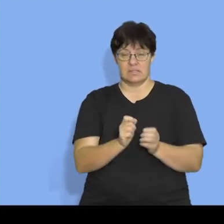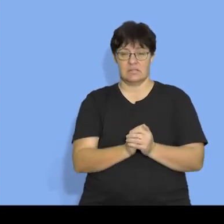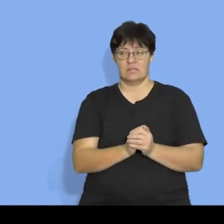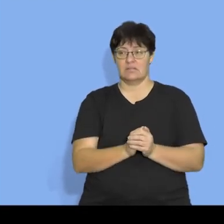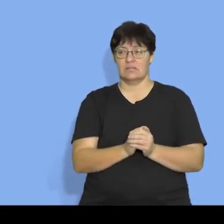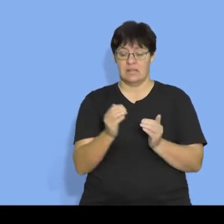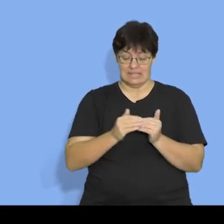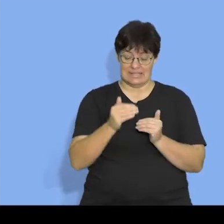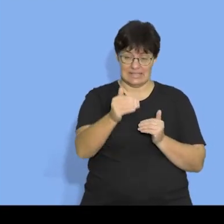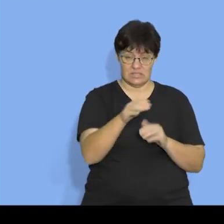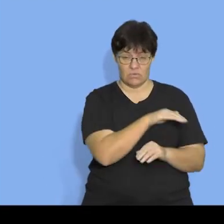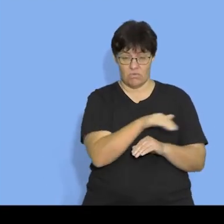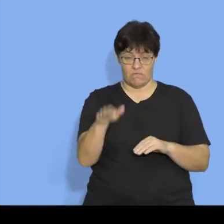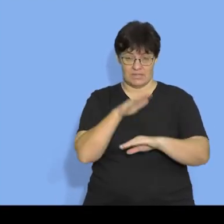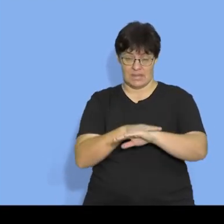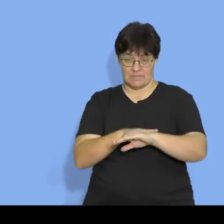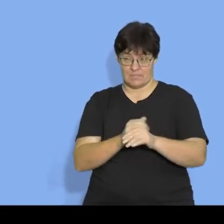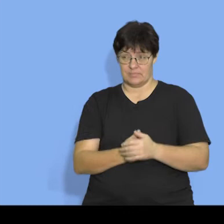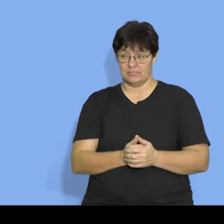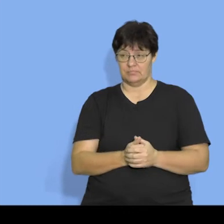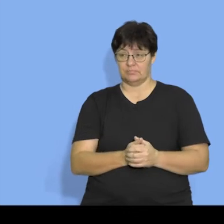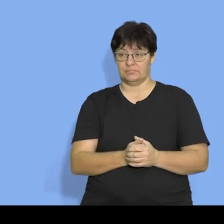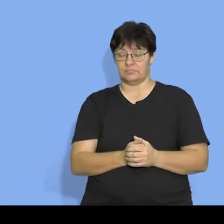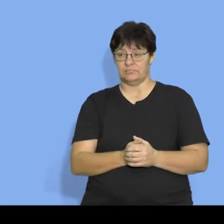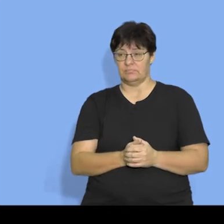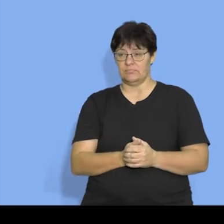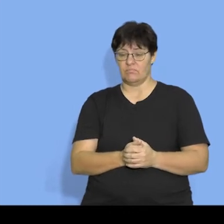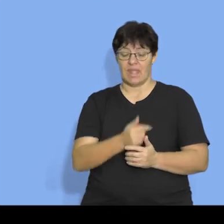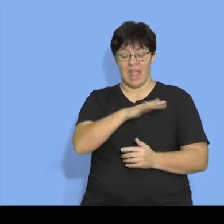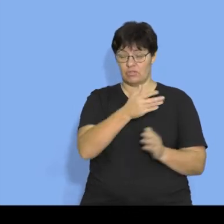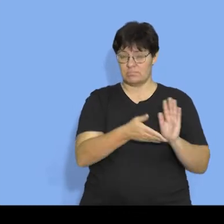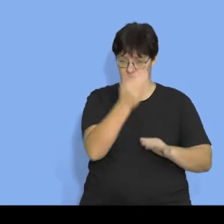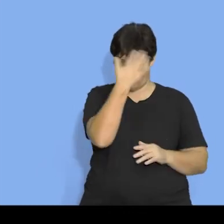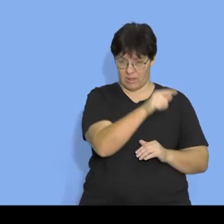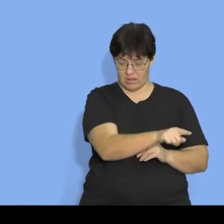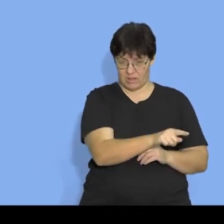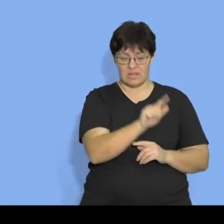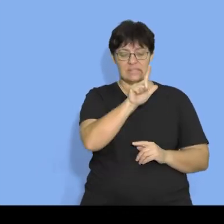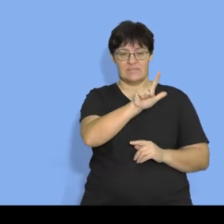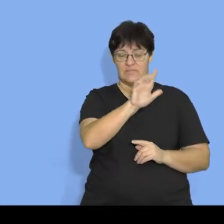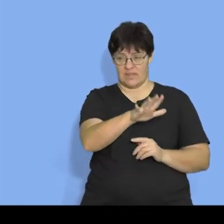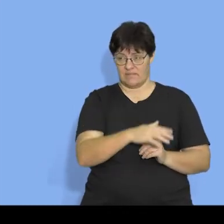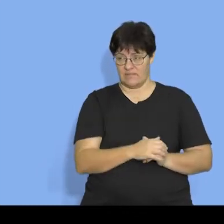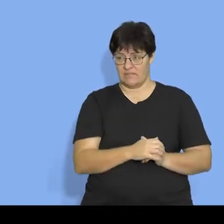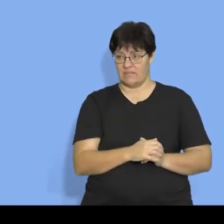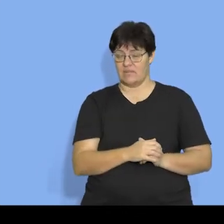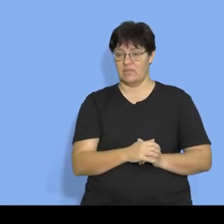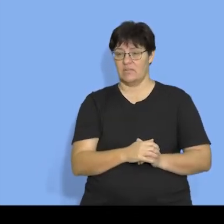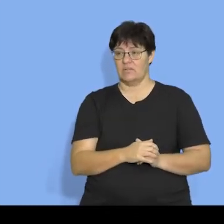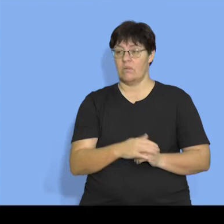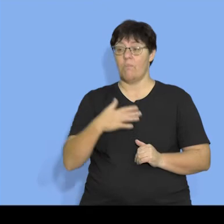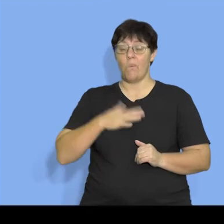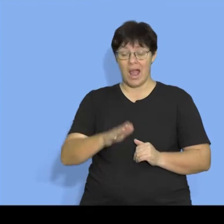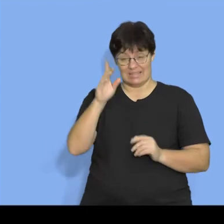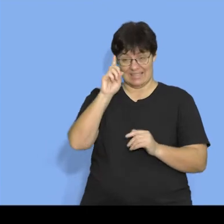is distance over time. I know the average speed, it's 75. I